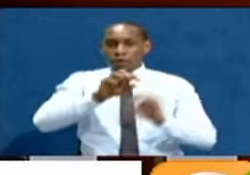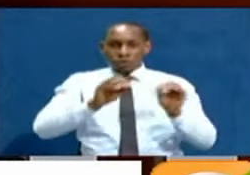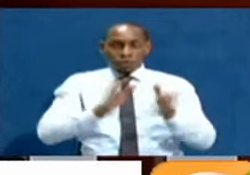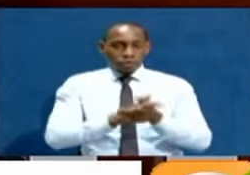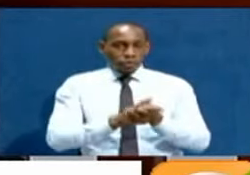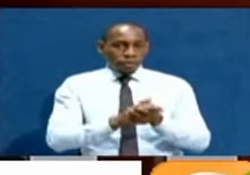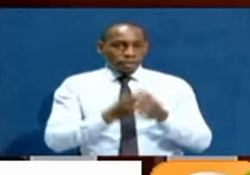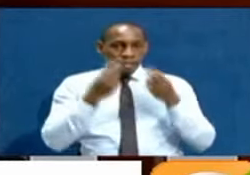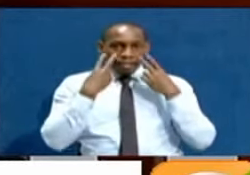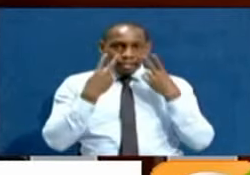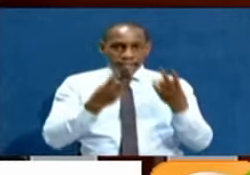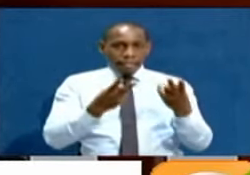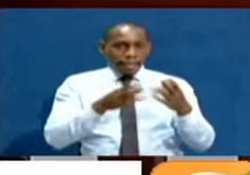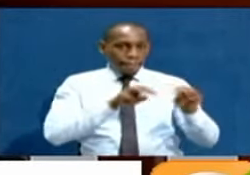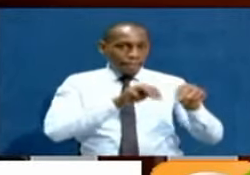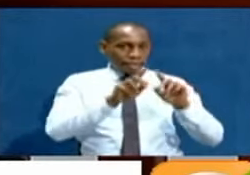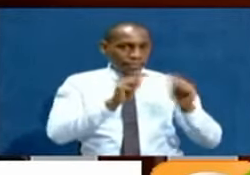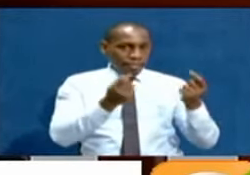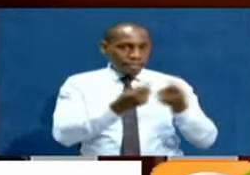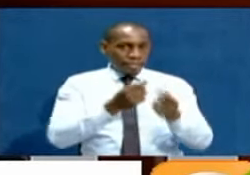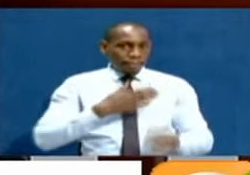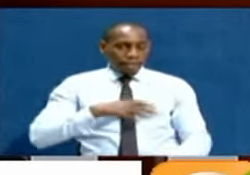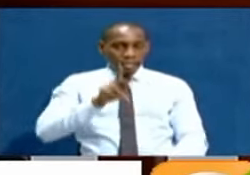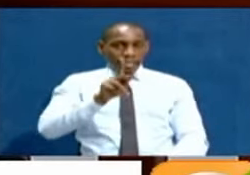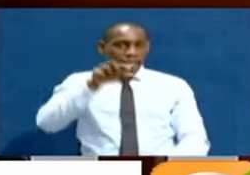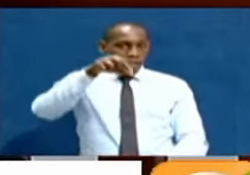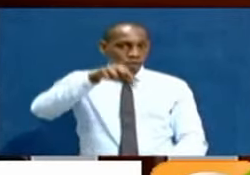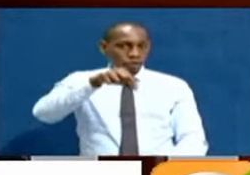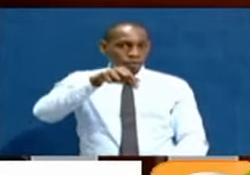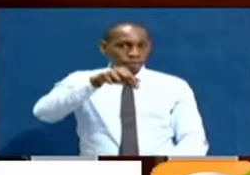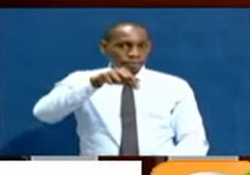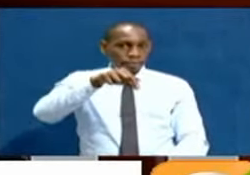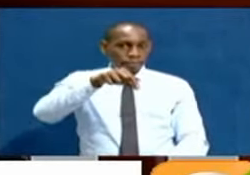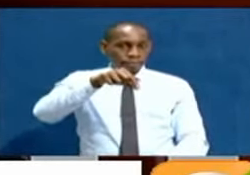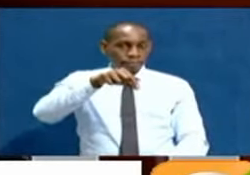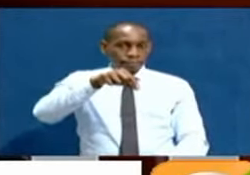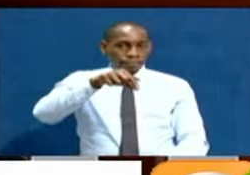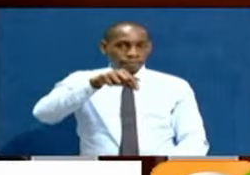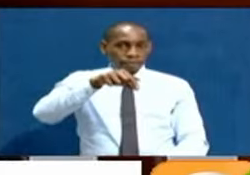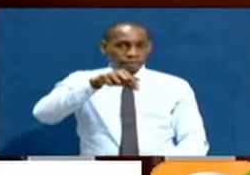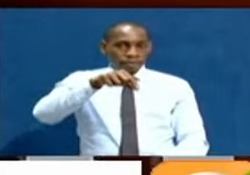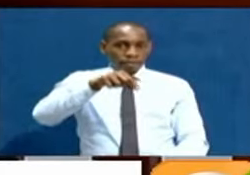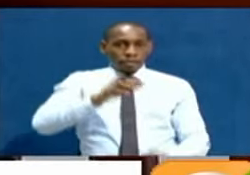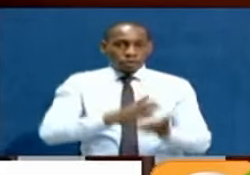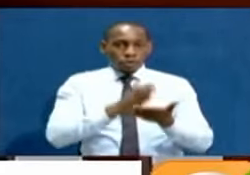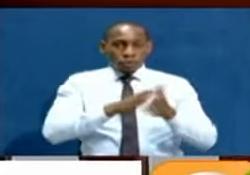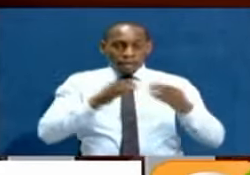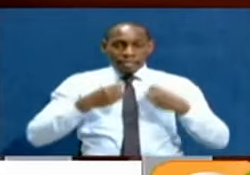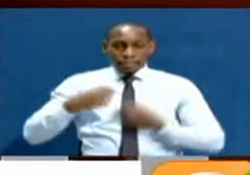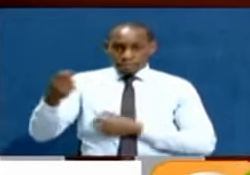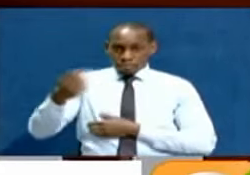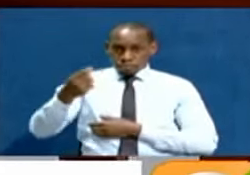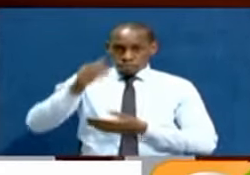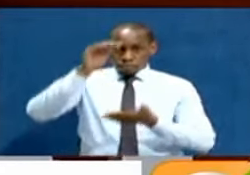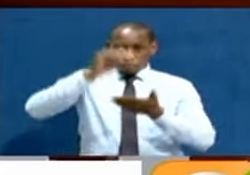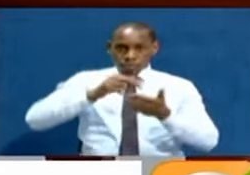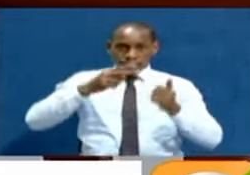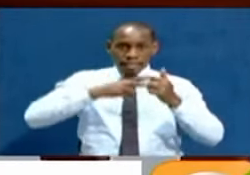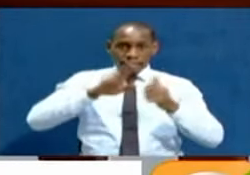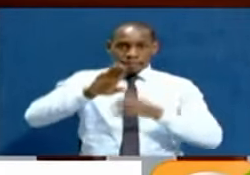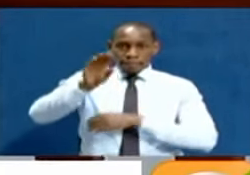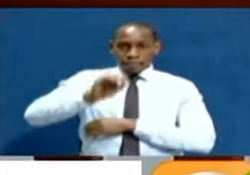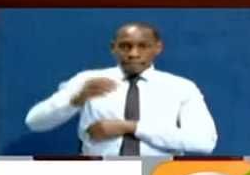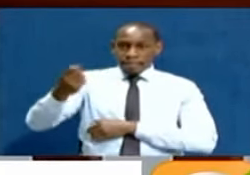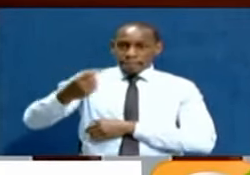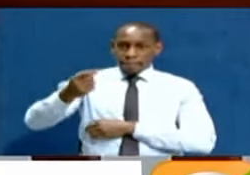force or the employee base and the management team in Kenya Airways, when most of them took significant salary cuts, 50 to 75%